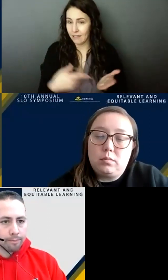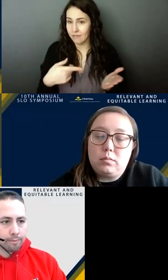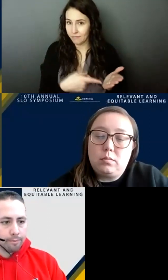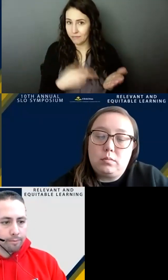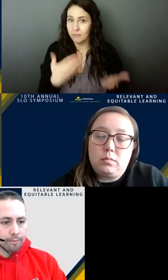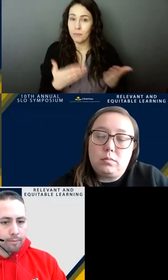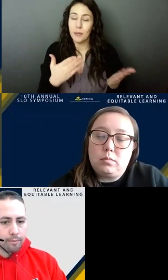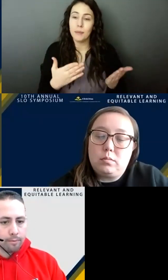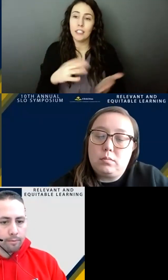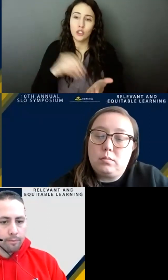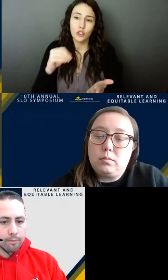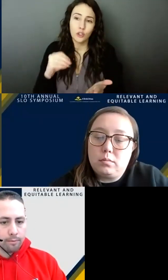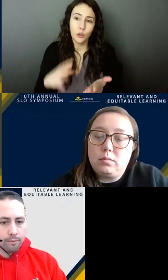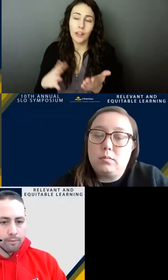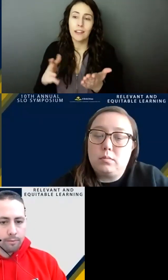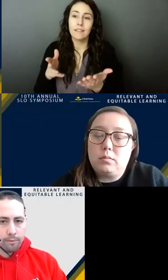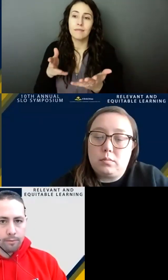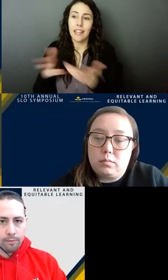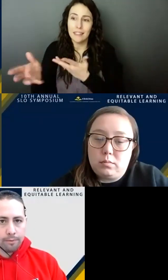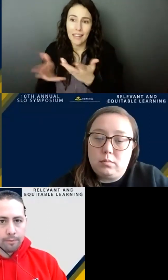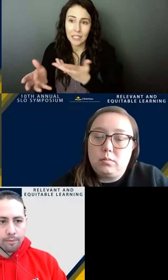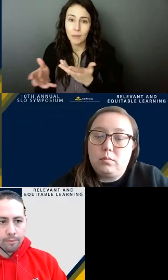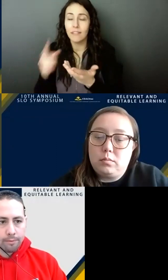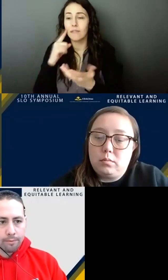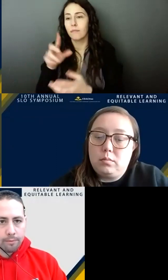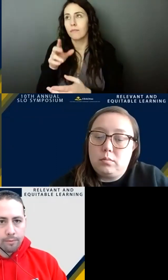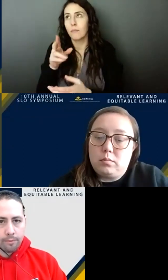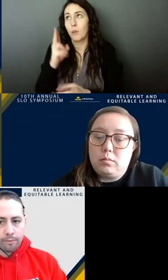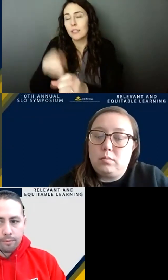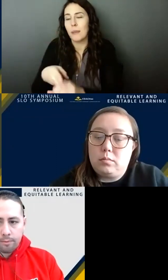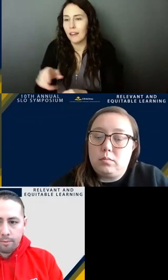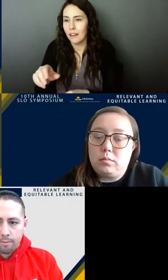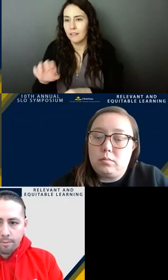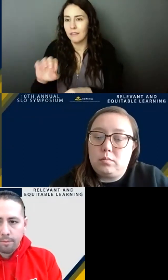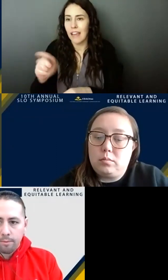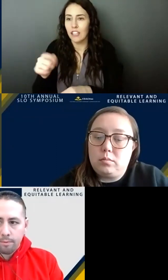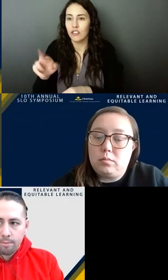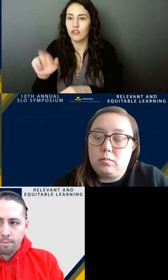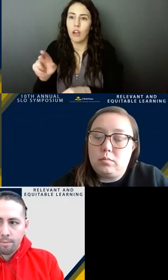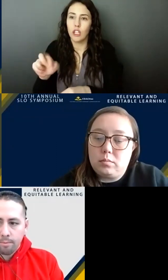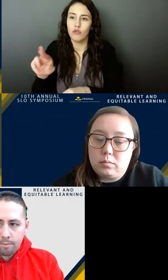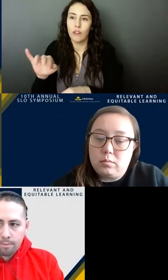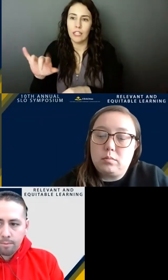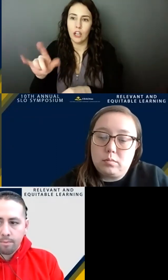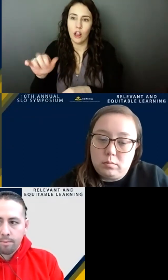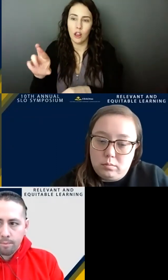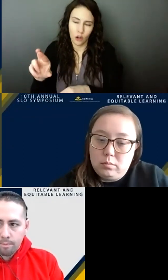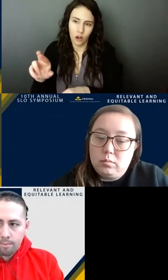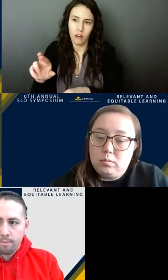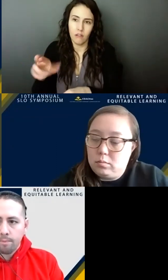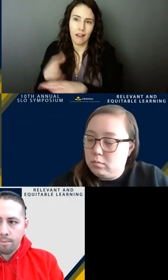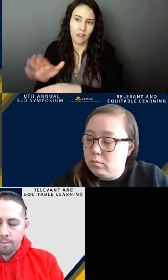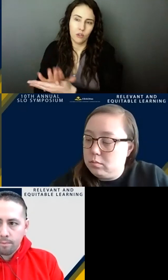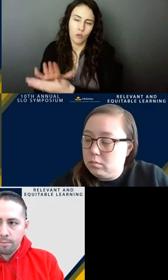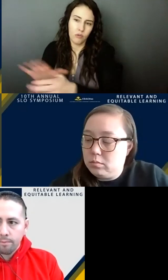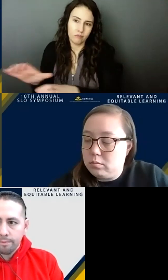of participation in extracurricular activities. And instead of just going with, like, say, race and ethnicity and breaking it out that way, you can